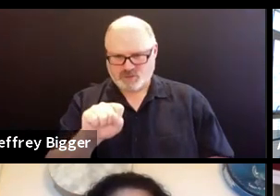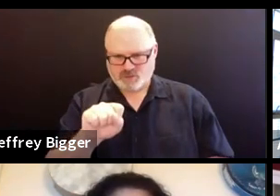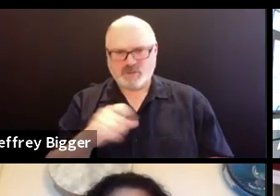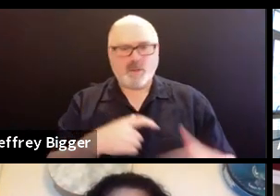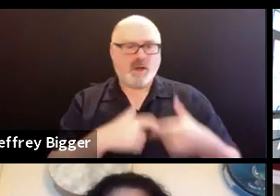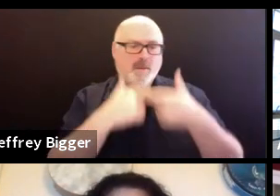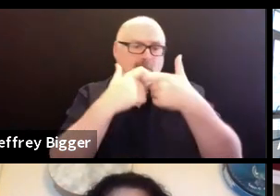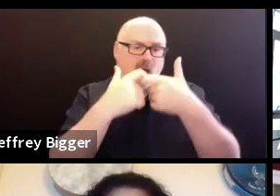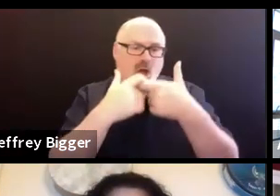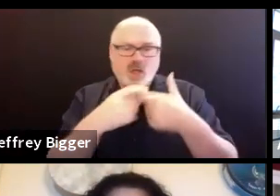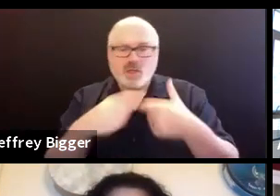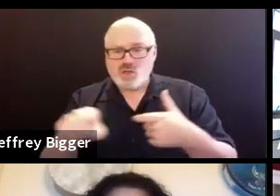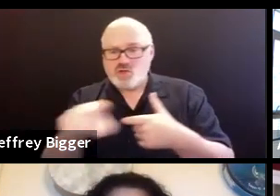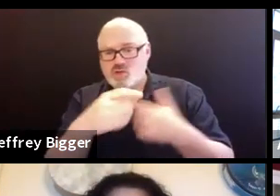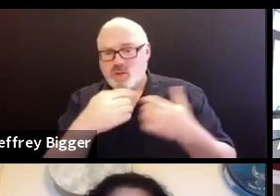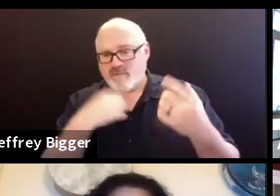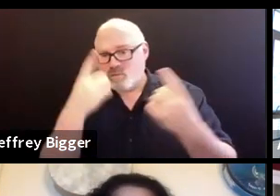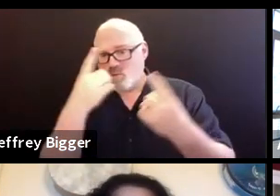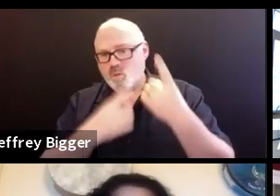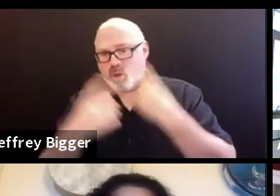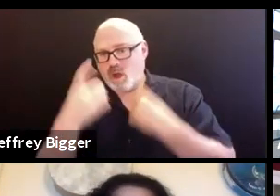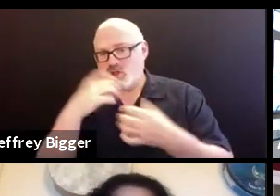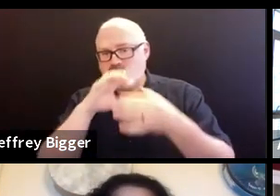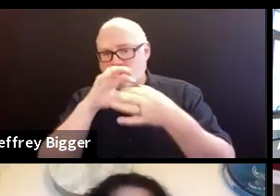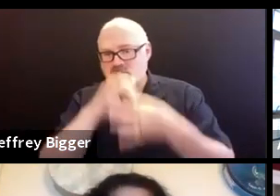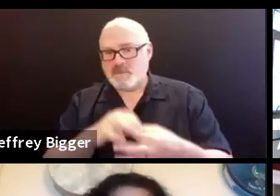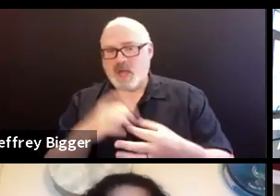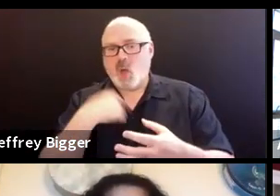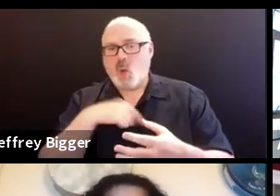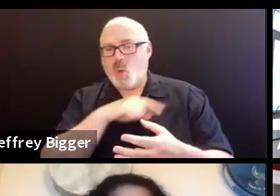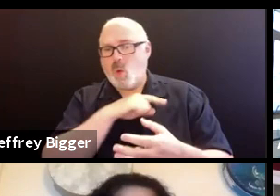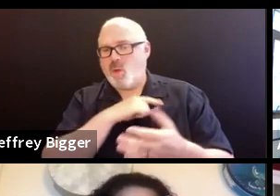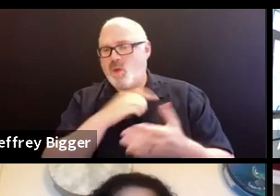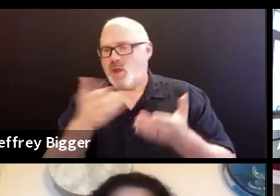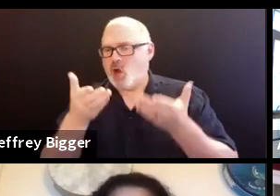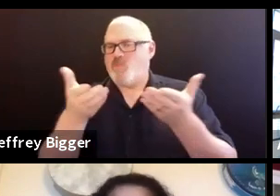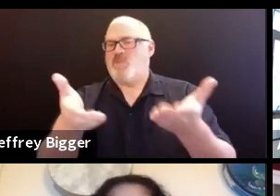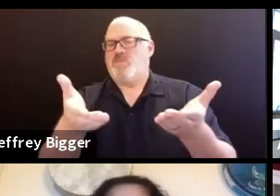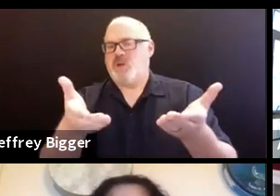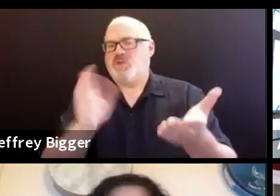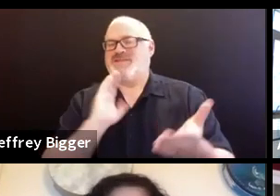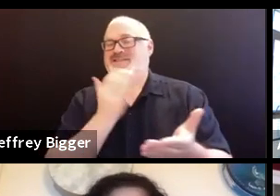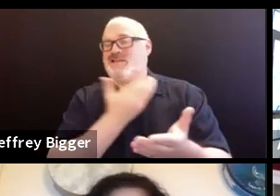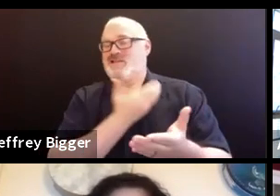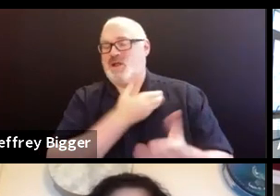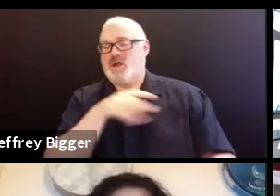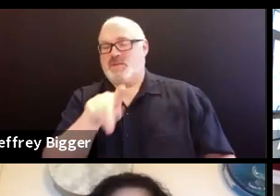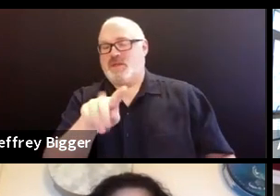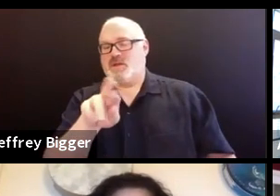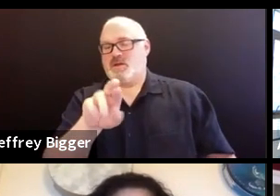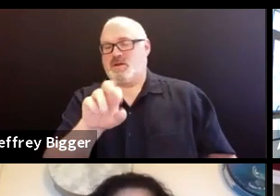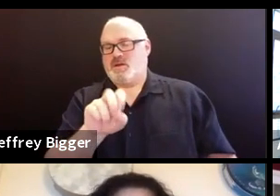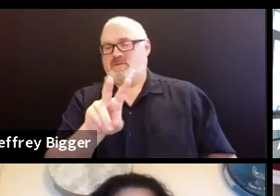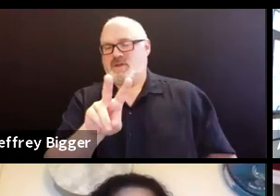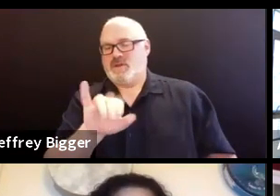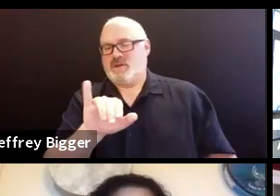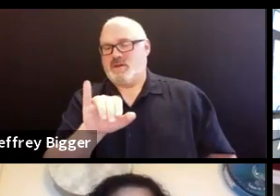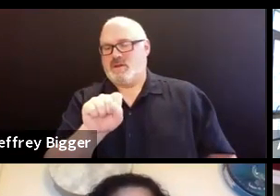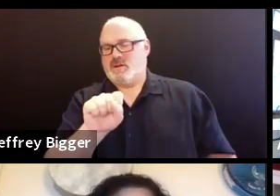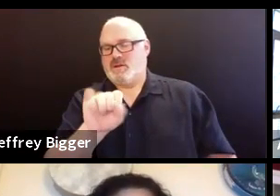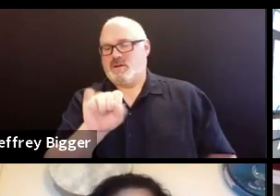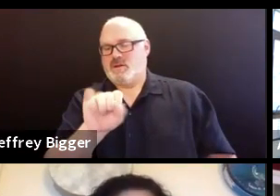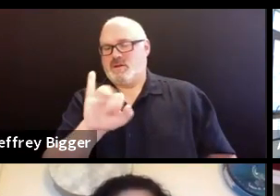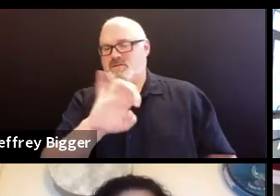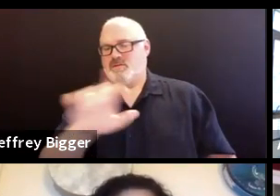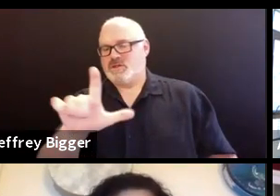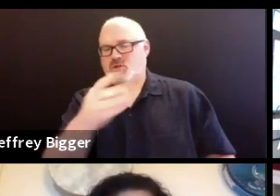are any questions about what we are proposing as our provisional budget to work through